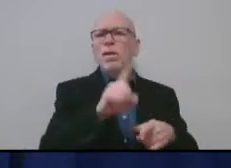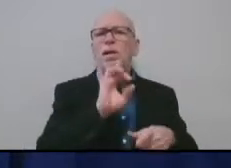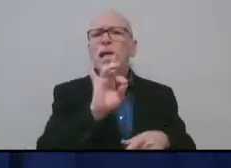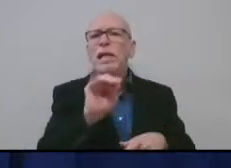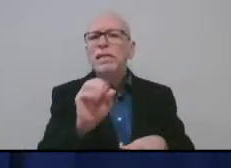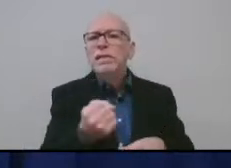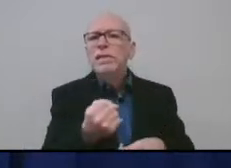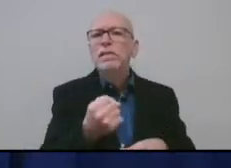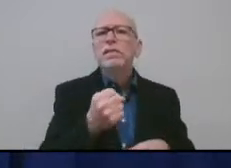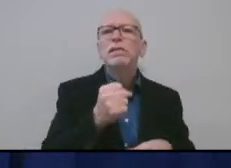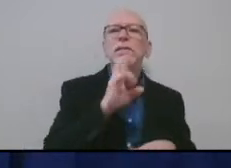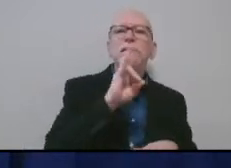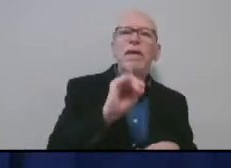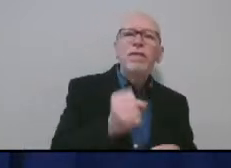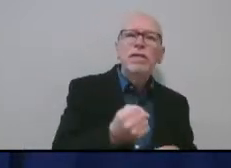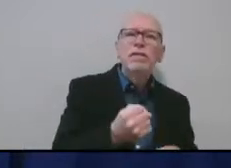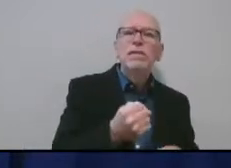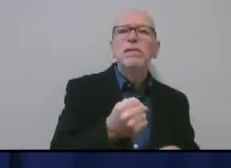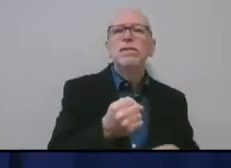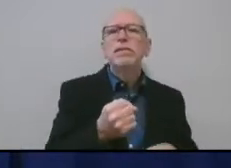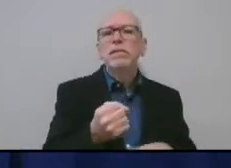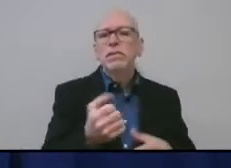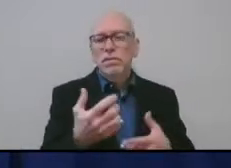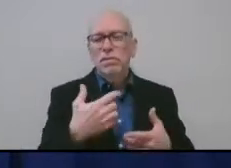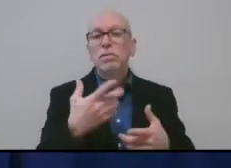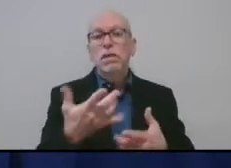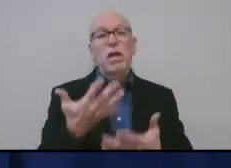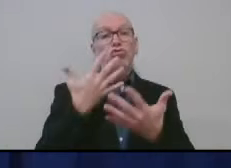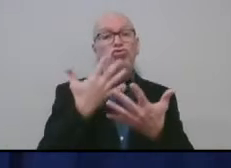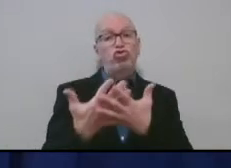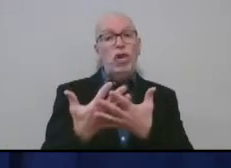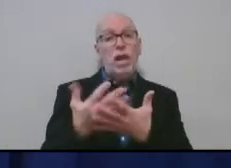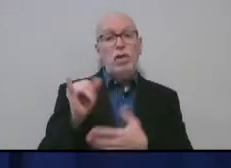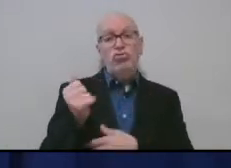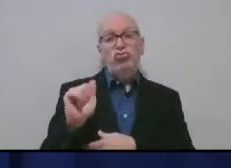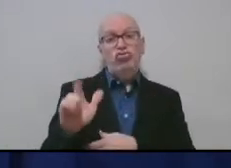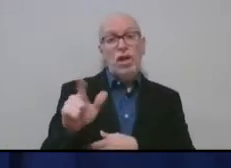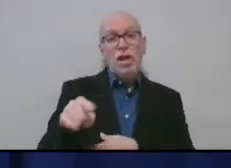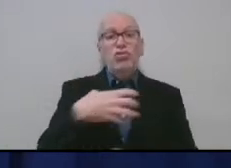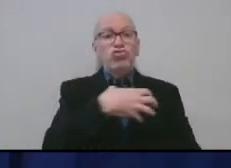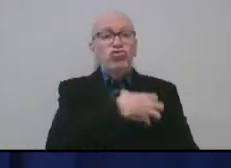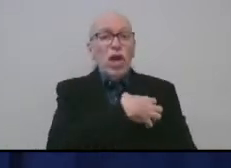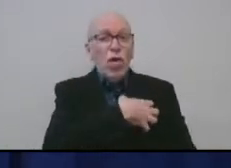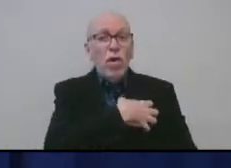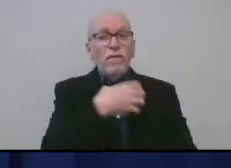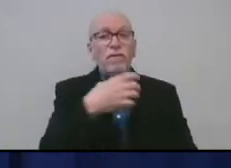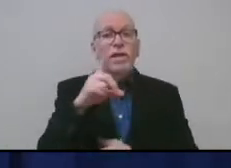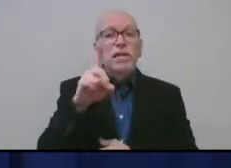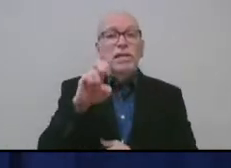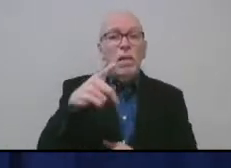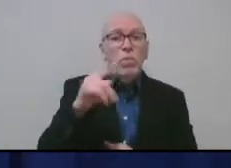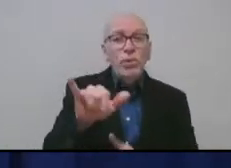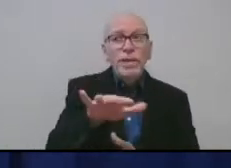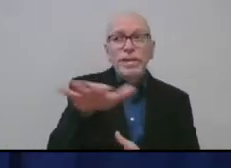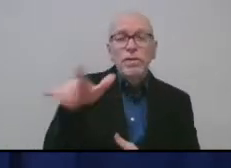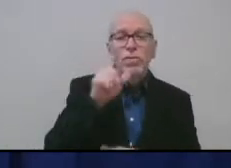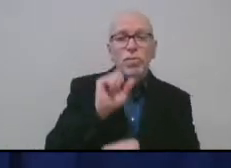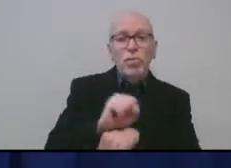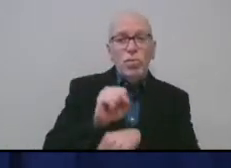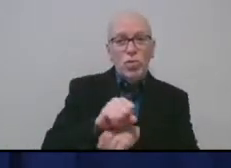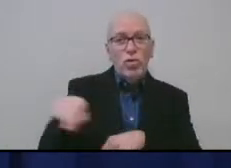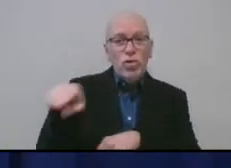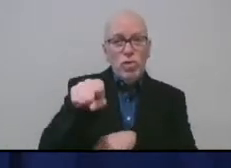in their 70s. With regards to jails, the sheriffs and deputies there that are frontline workers were